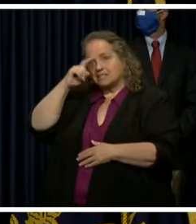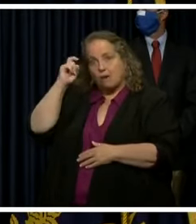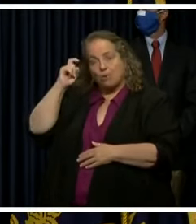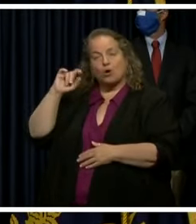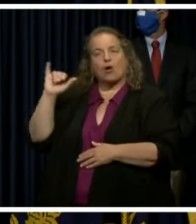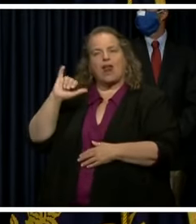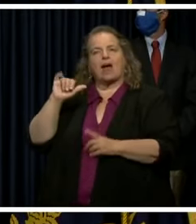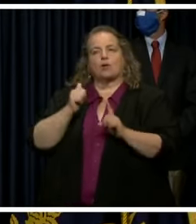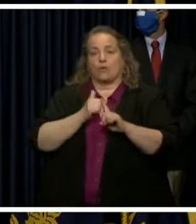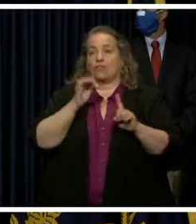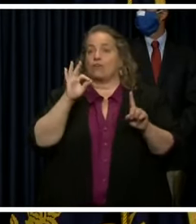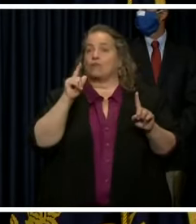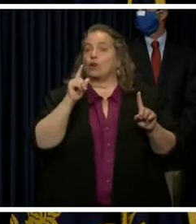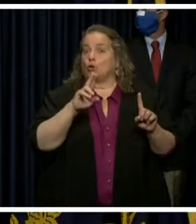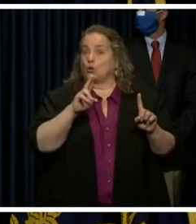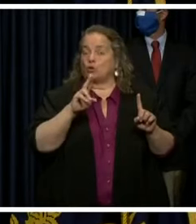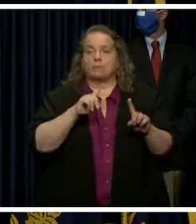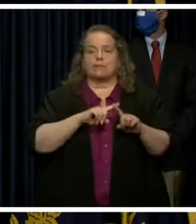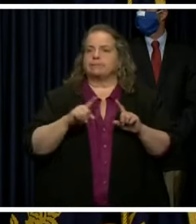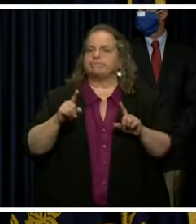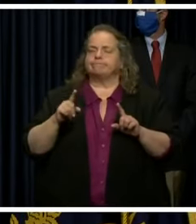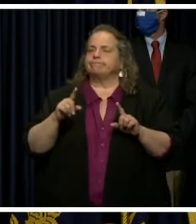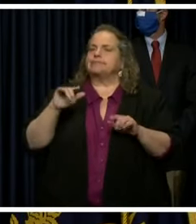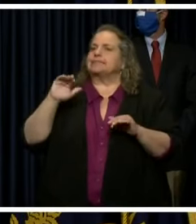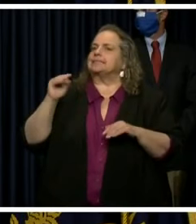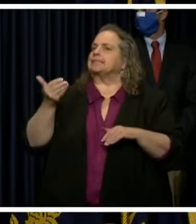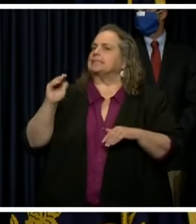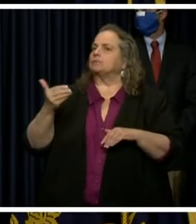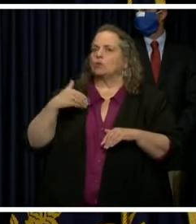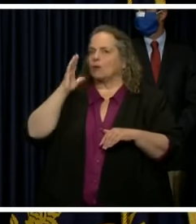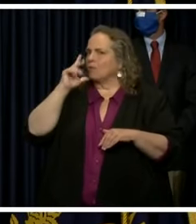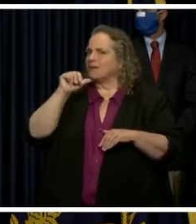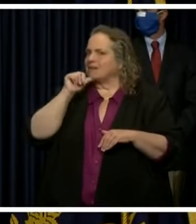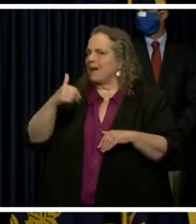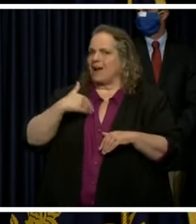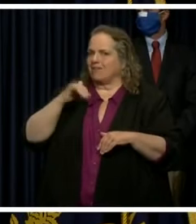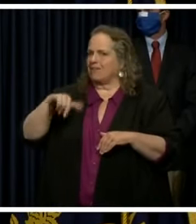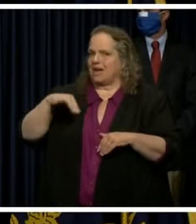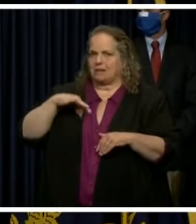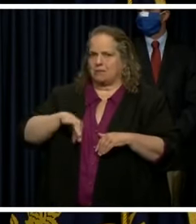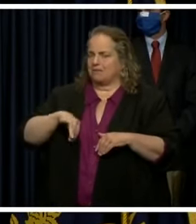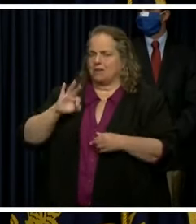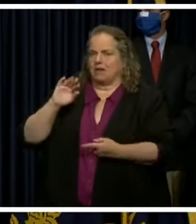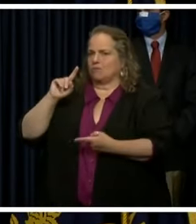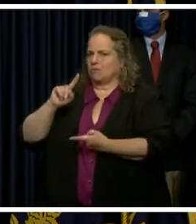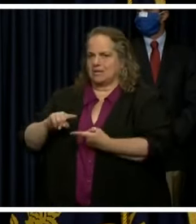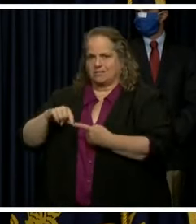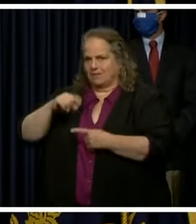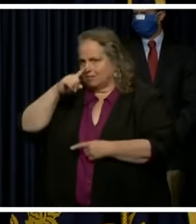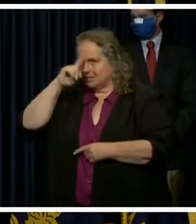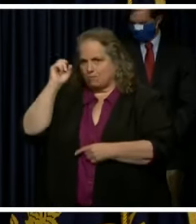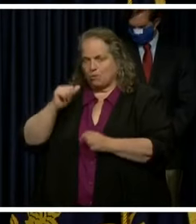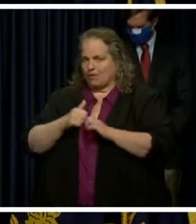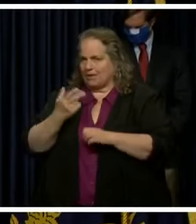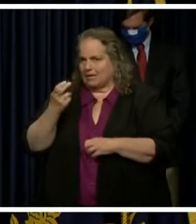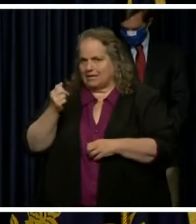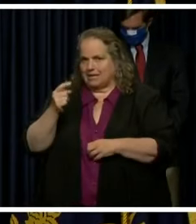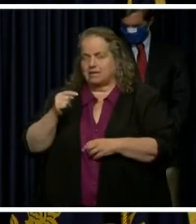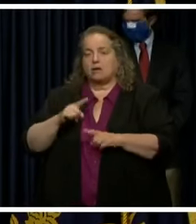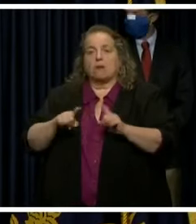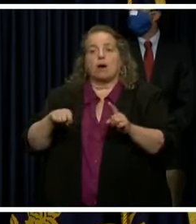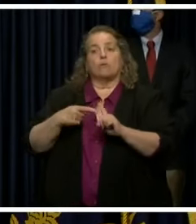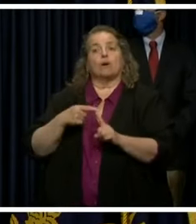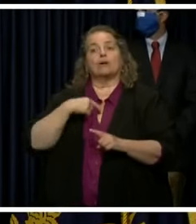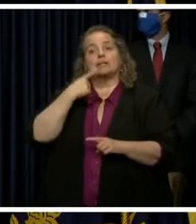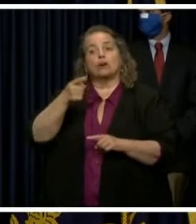influenza. Early signs are that we may not be able to have that benefit. So we will have to see. But when we tell you to maintain your